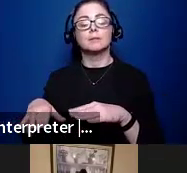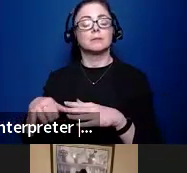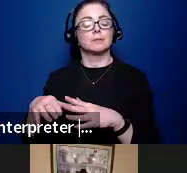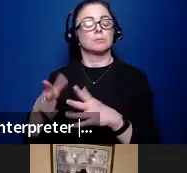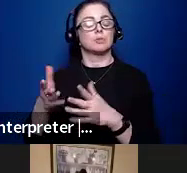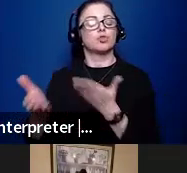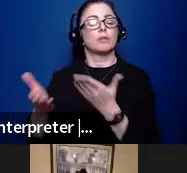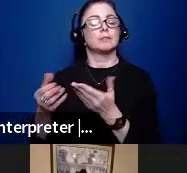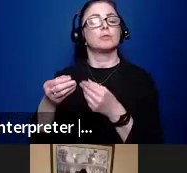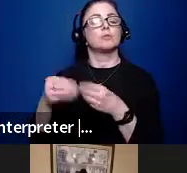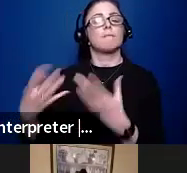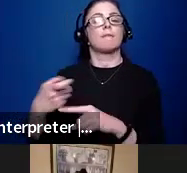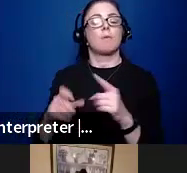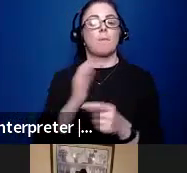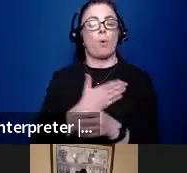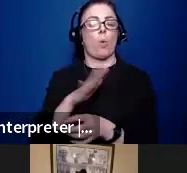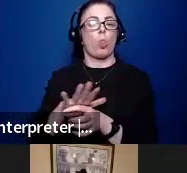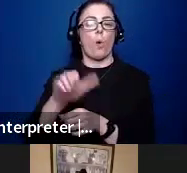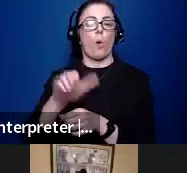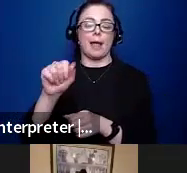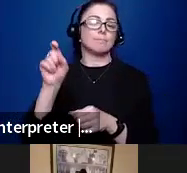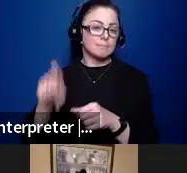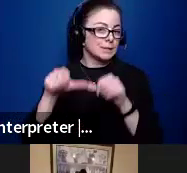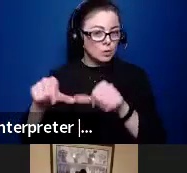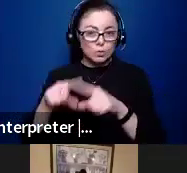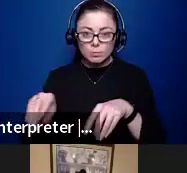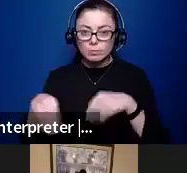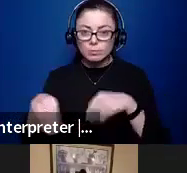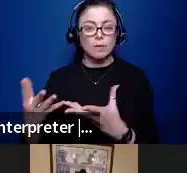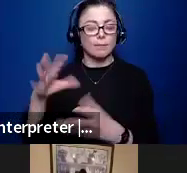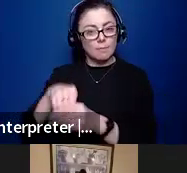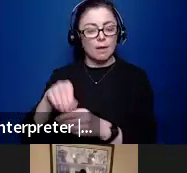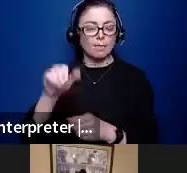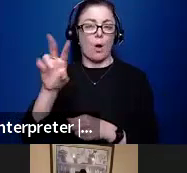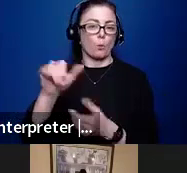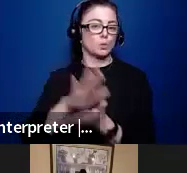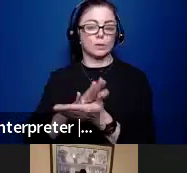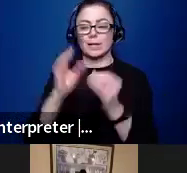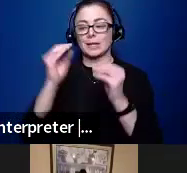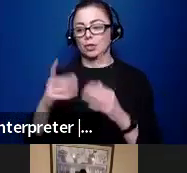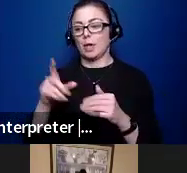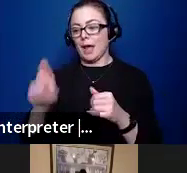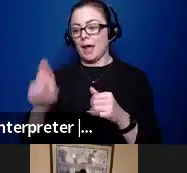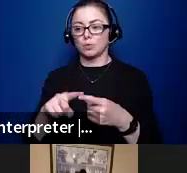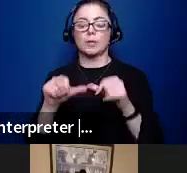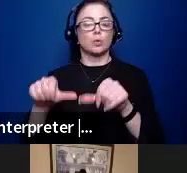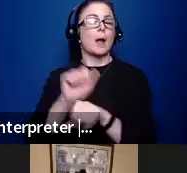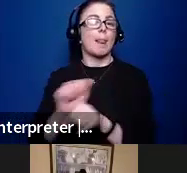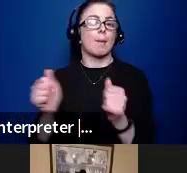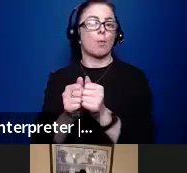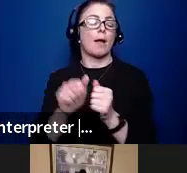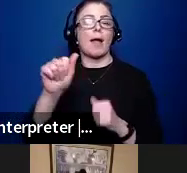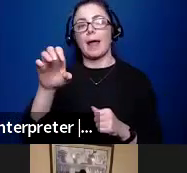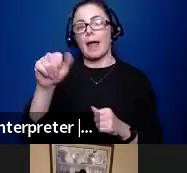provided by our local AEAs need to continue to be part of Iowa schools. Teachers need to continue to be able to collaborate with AEA